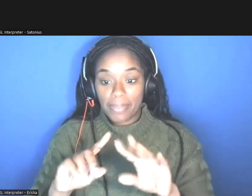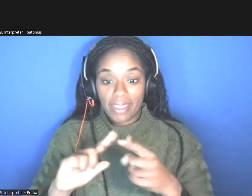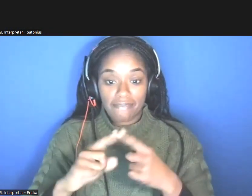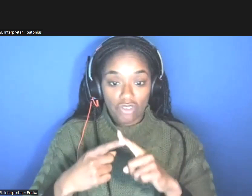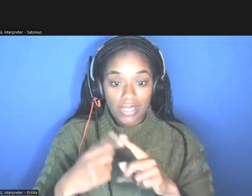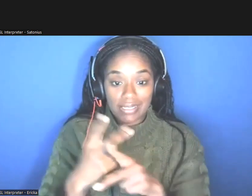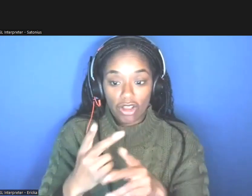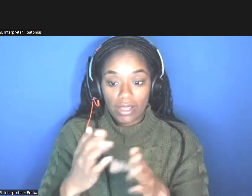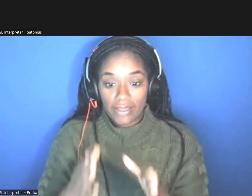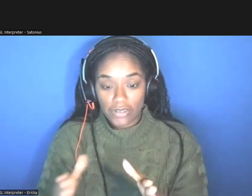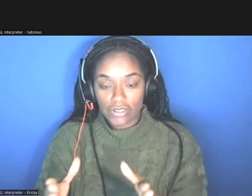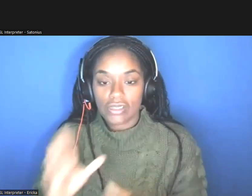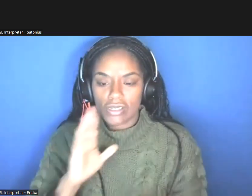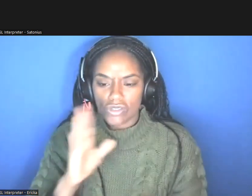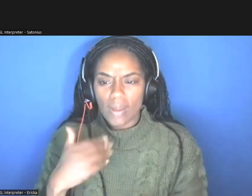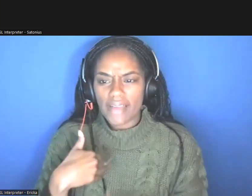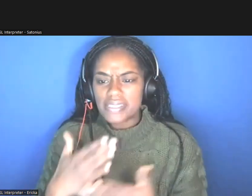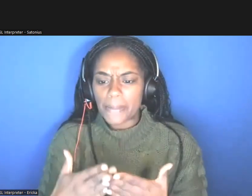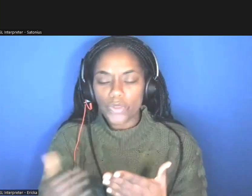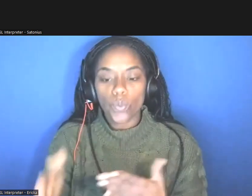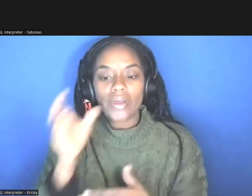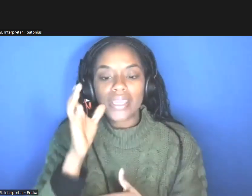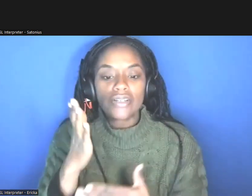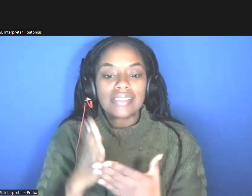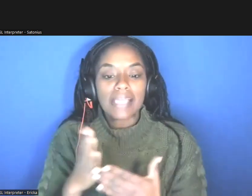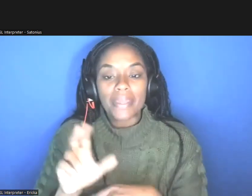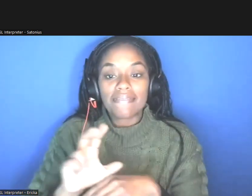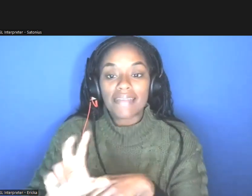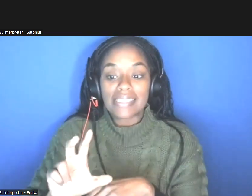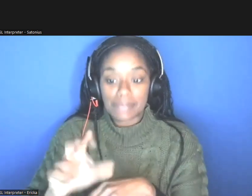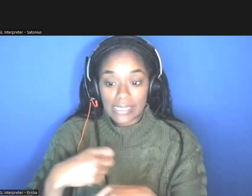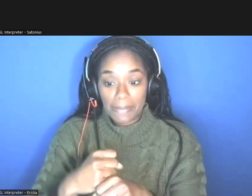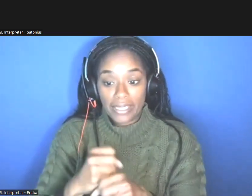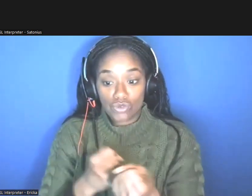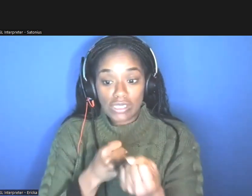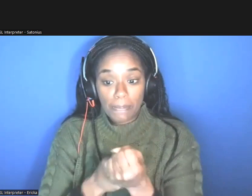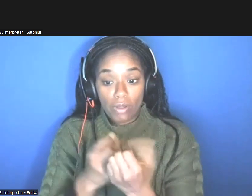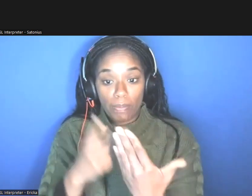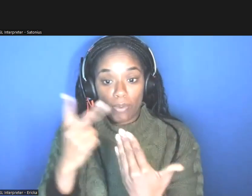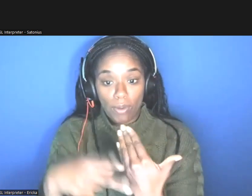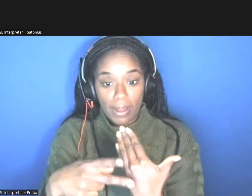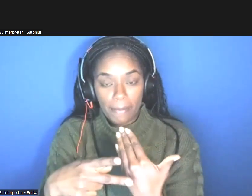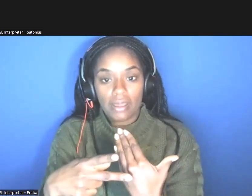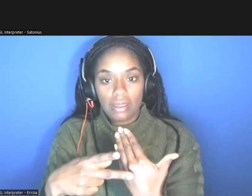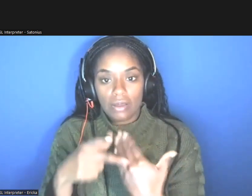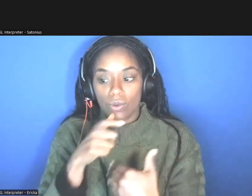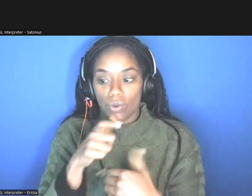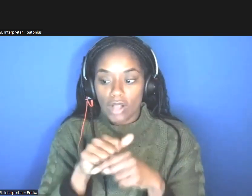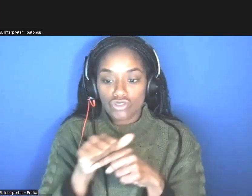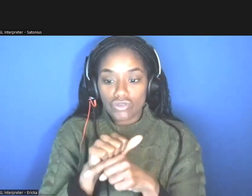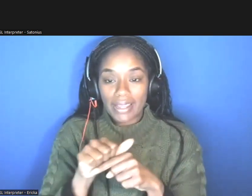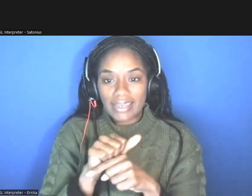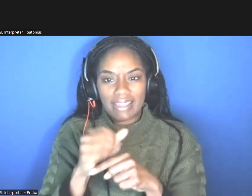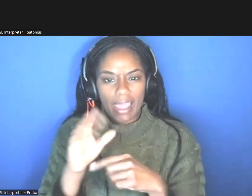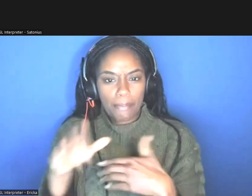be we will hear of investments made to support the programs who are training and